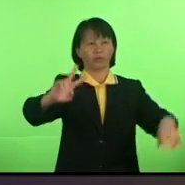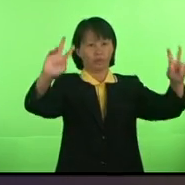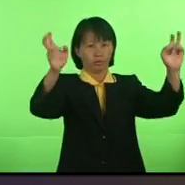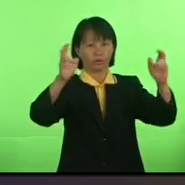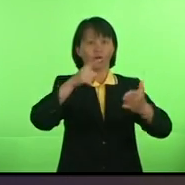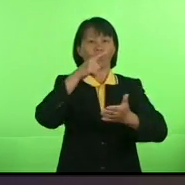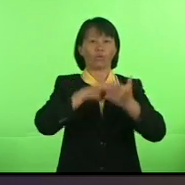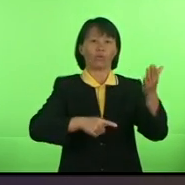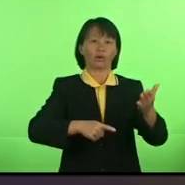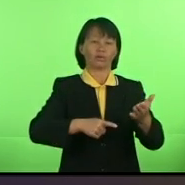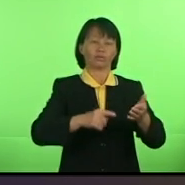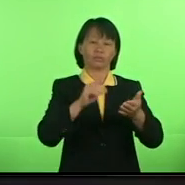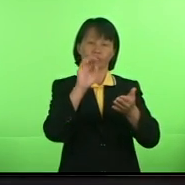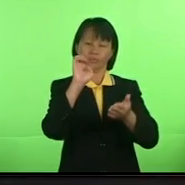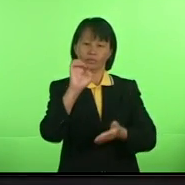are essays?